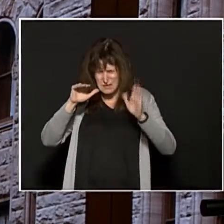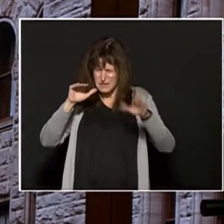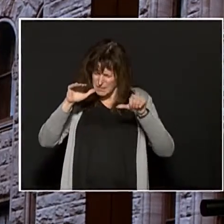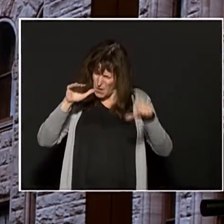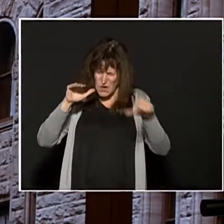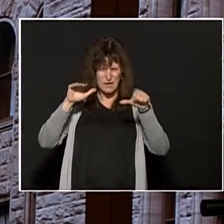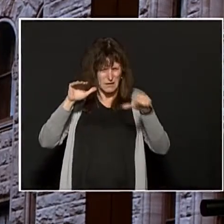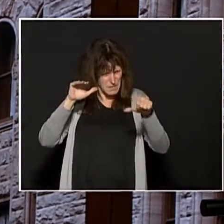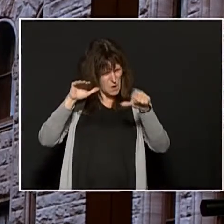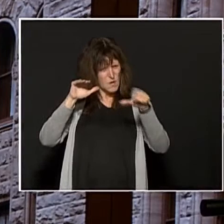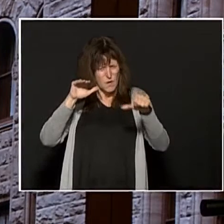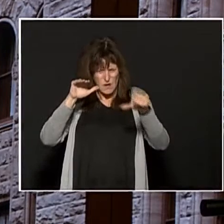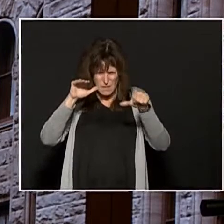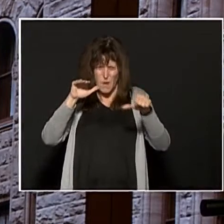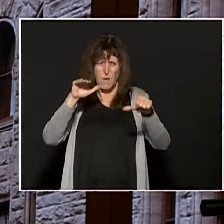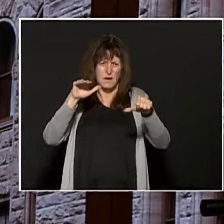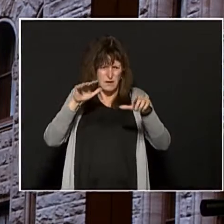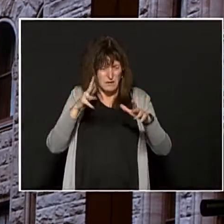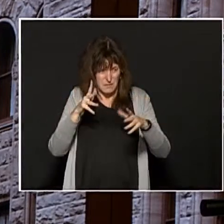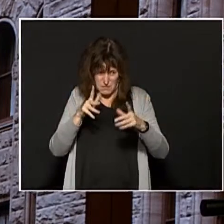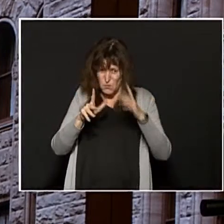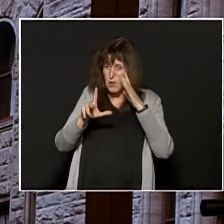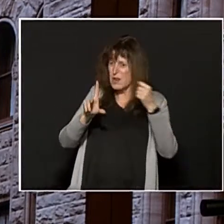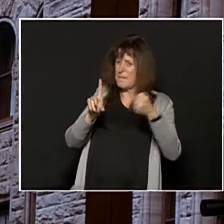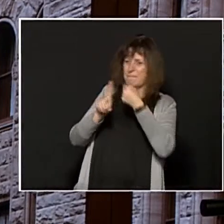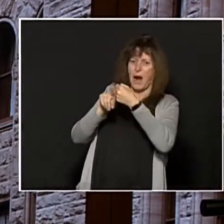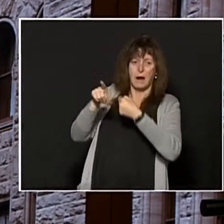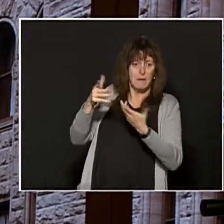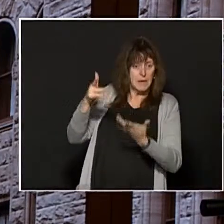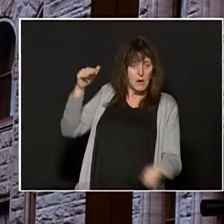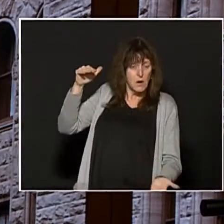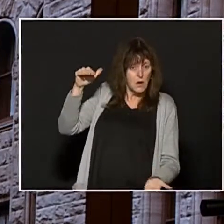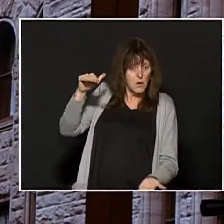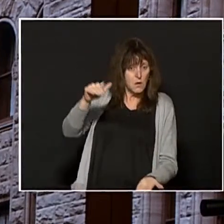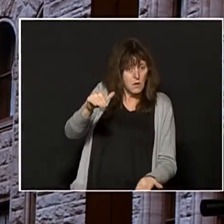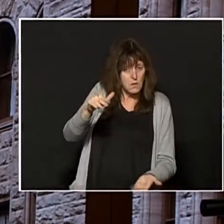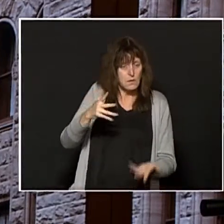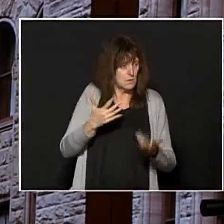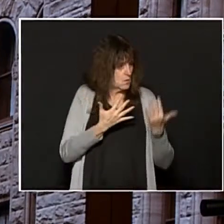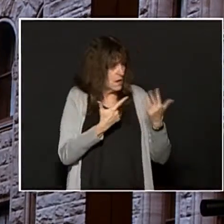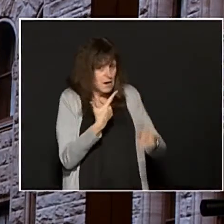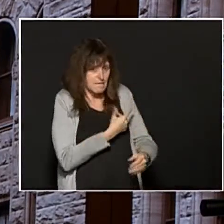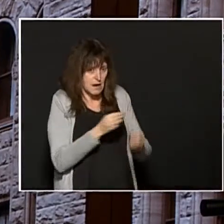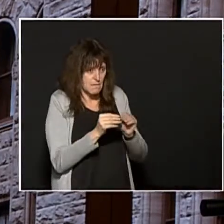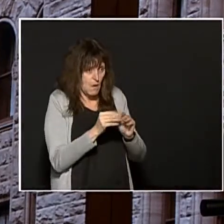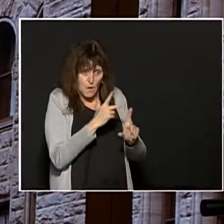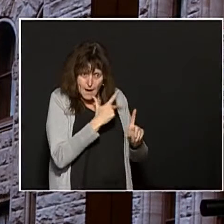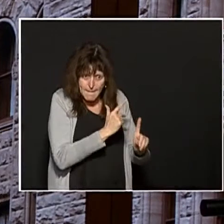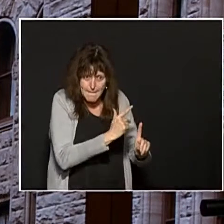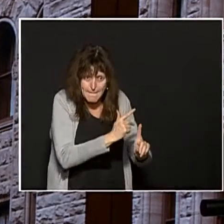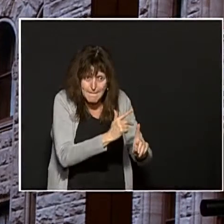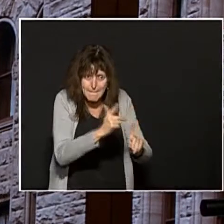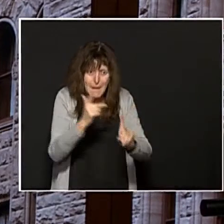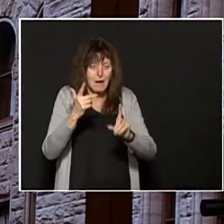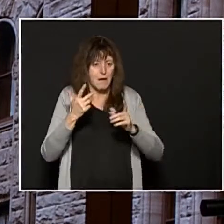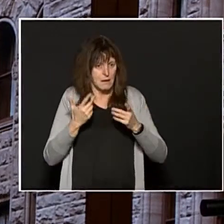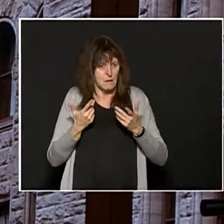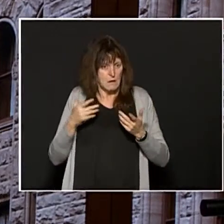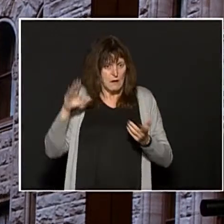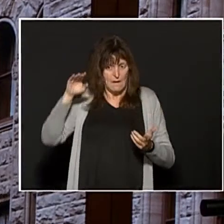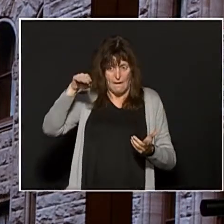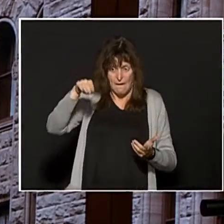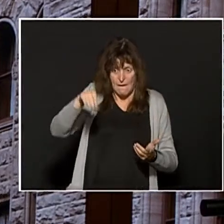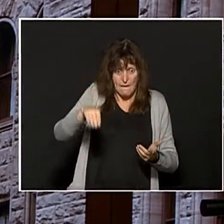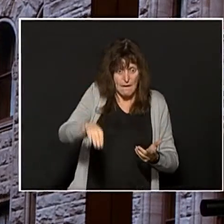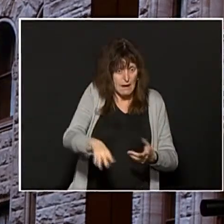the difference while we wait for the vaccines to be given, while we wait for the vaccines to build up immunity, and we wait to a core population